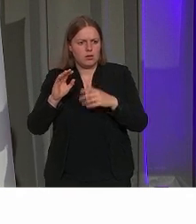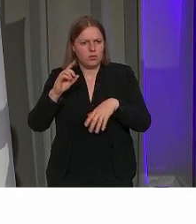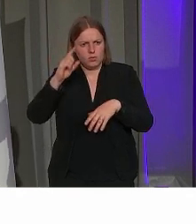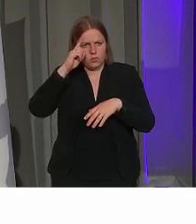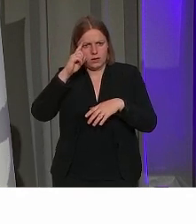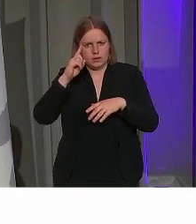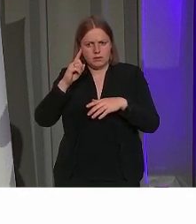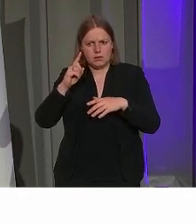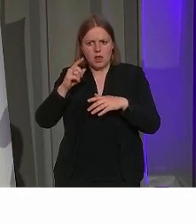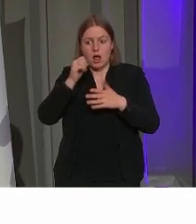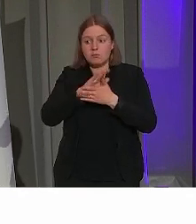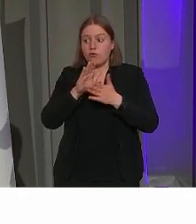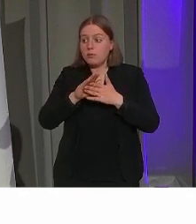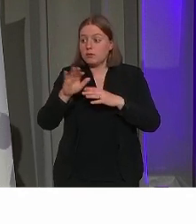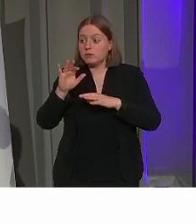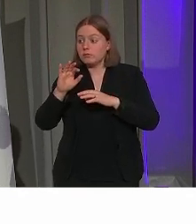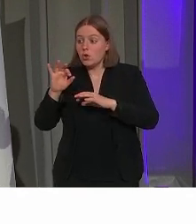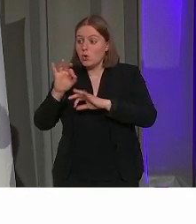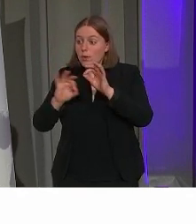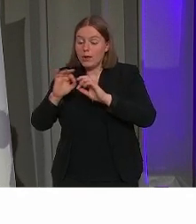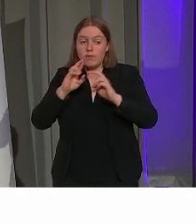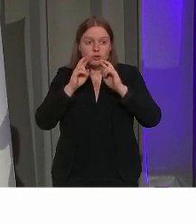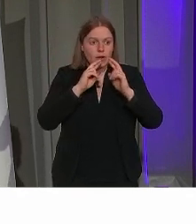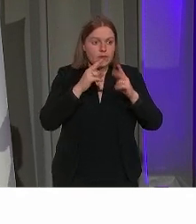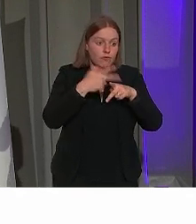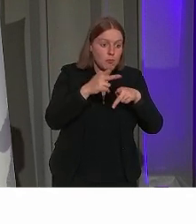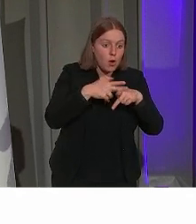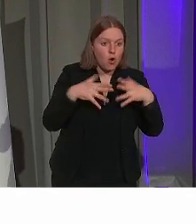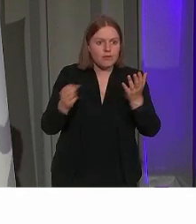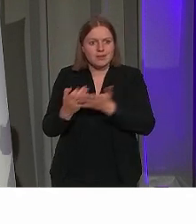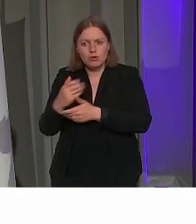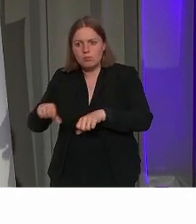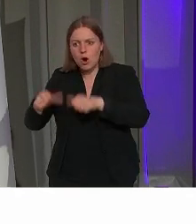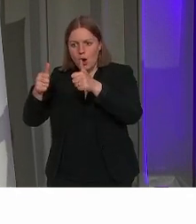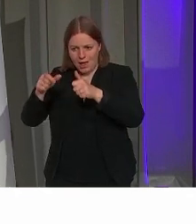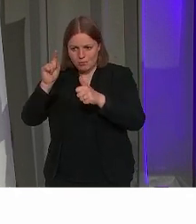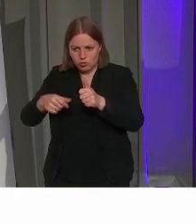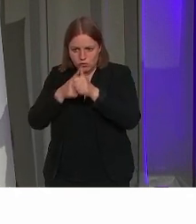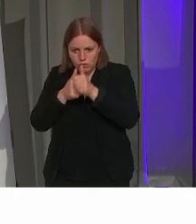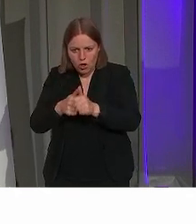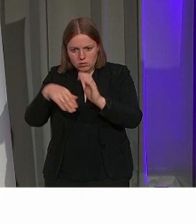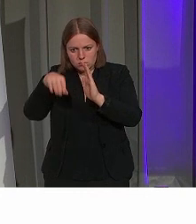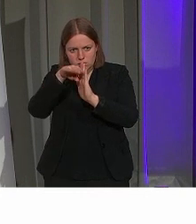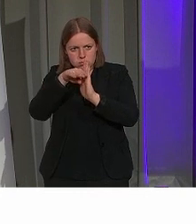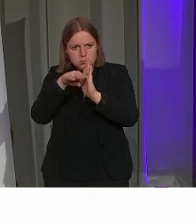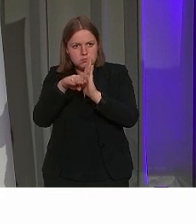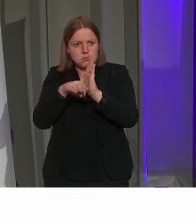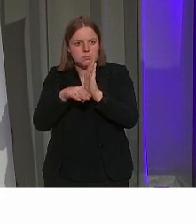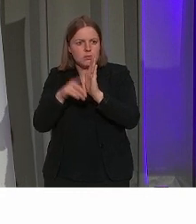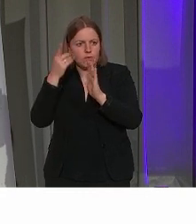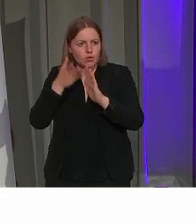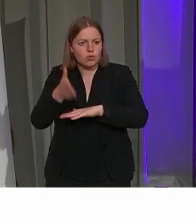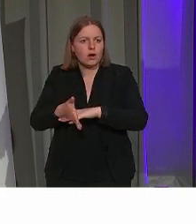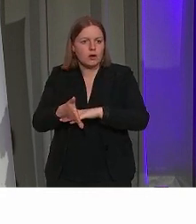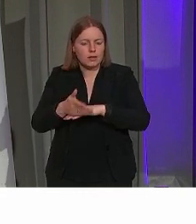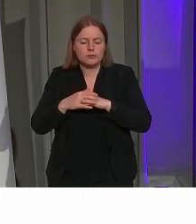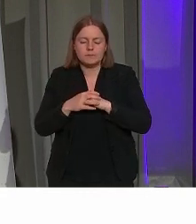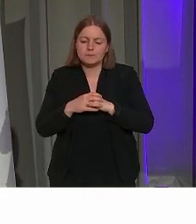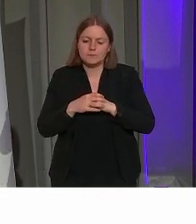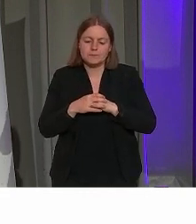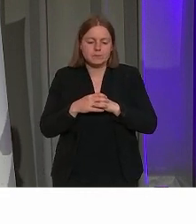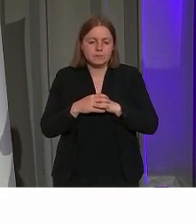So when, of course, new buildings are built or alterations are made,